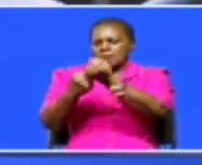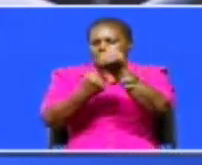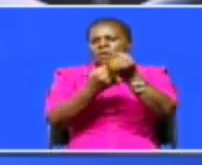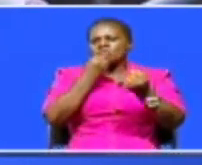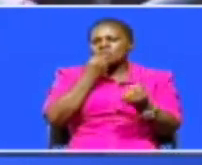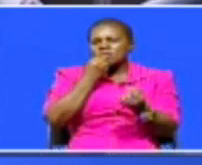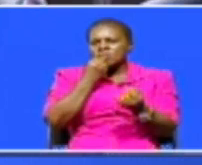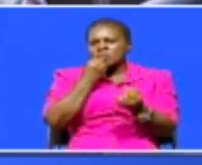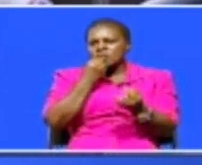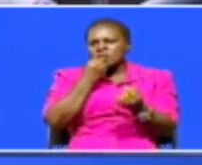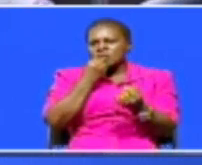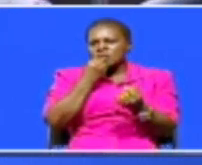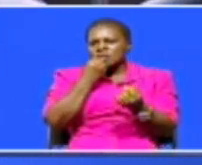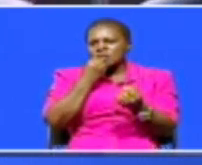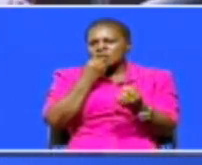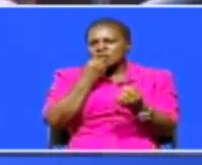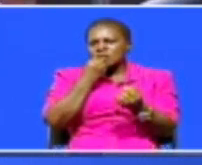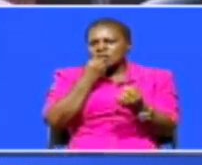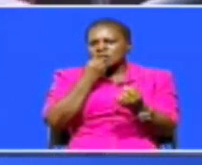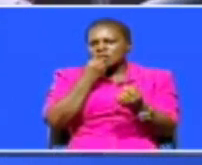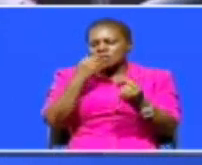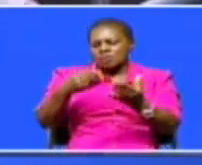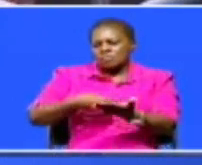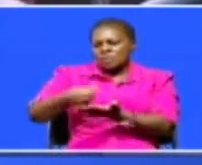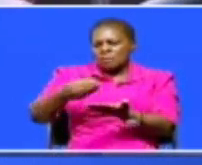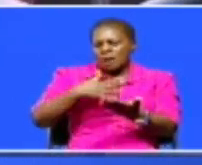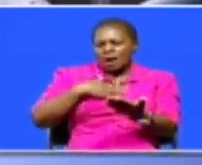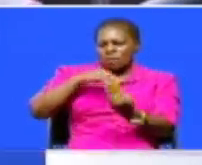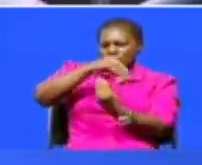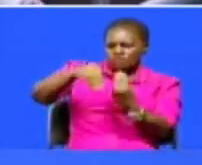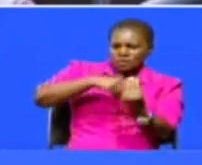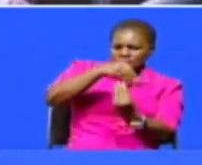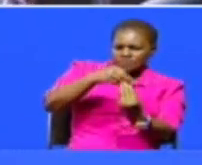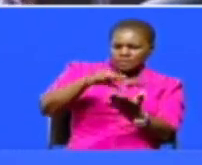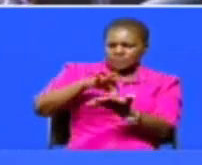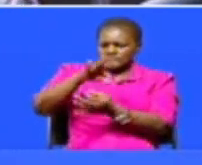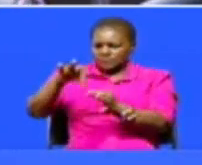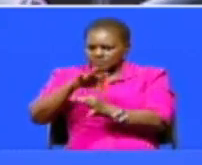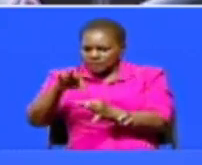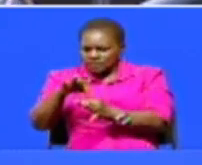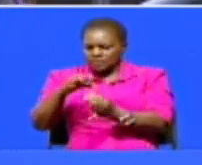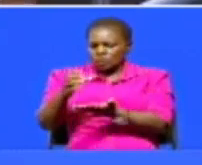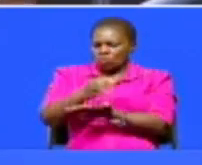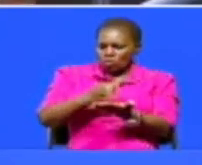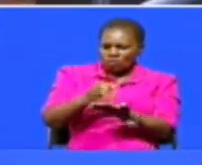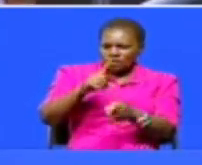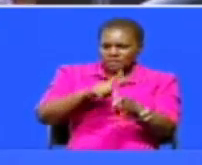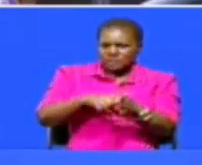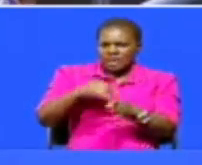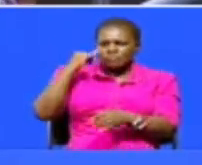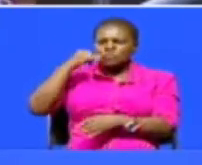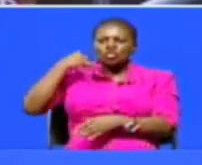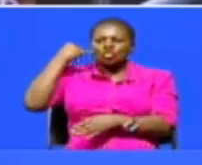Why can't you buy our macadamia, our avocado, our tea and coffee? As you take your juice to